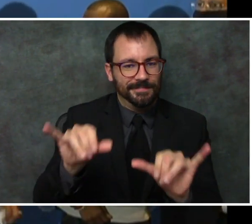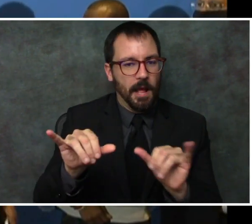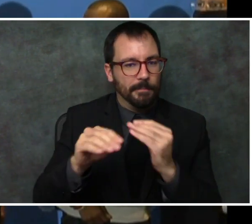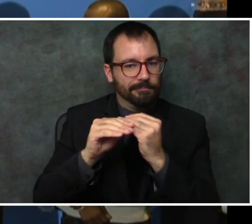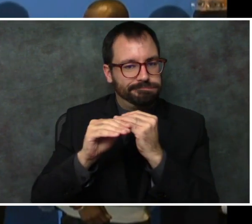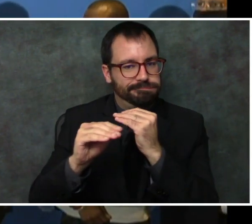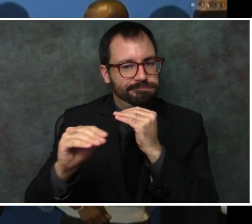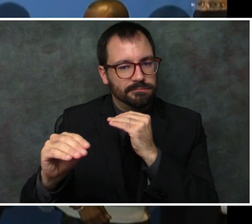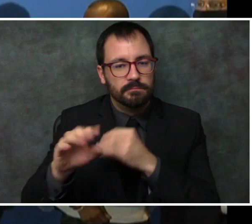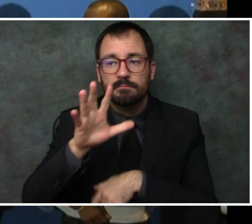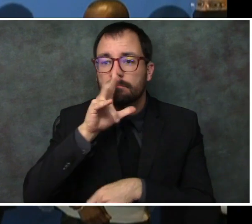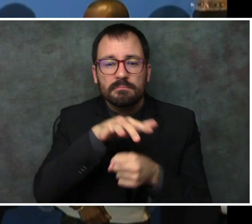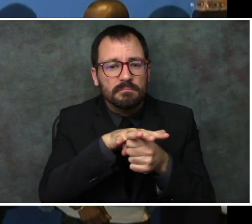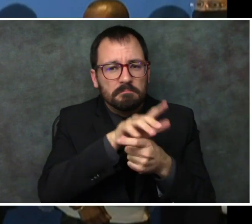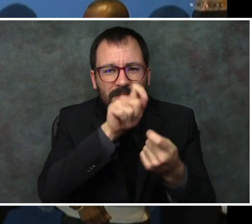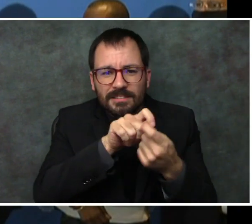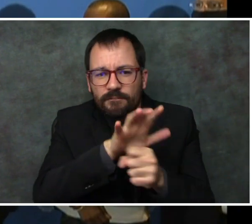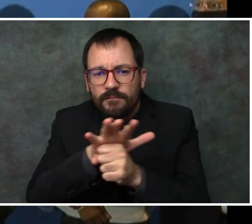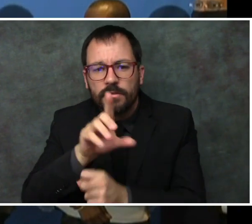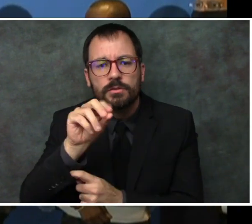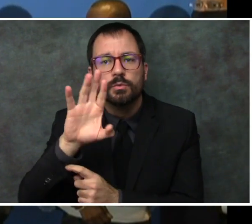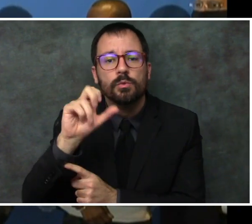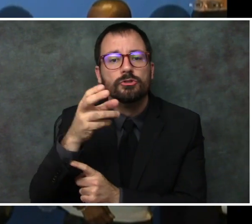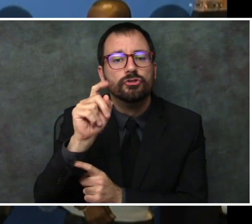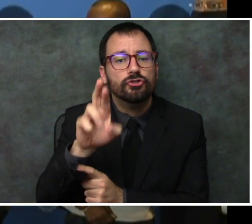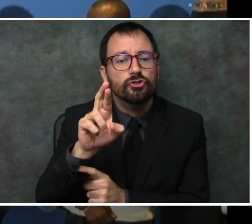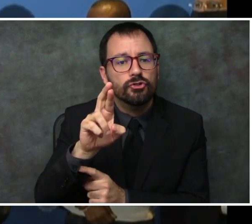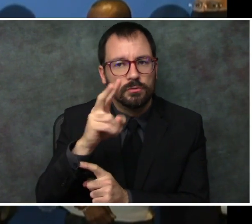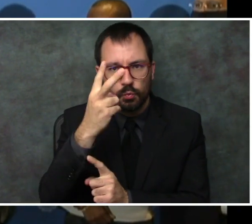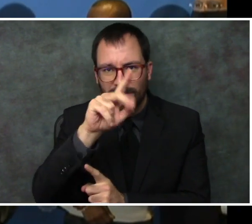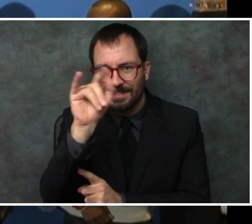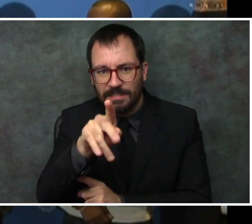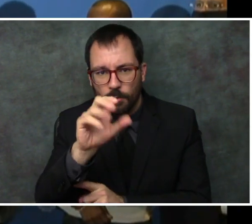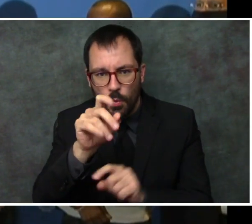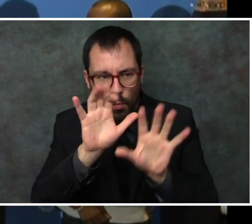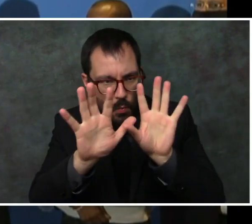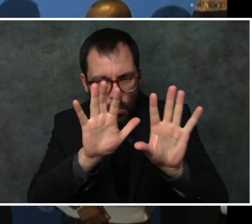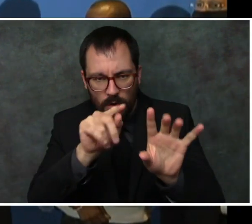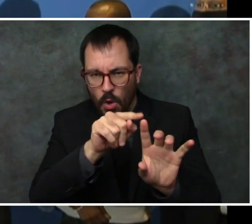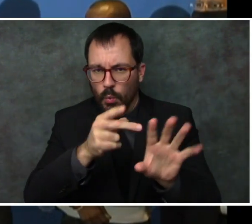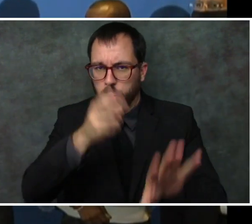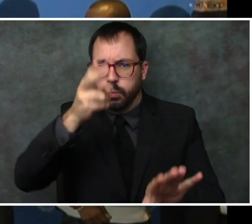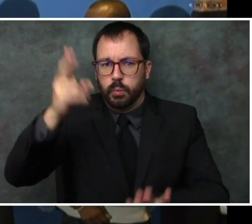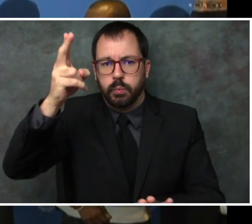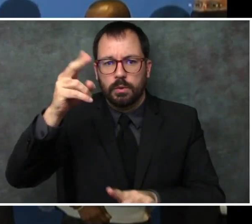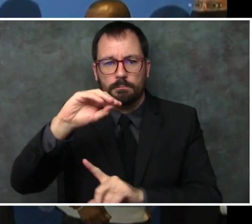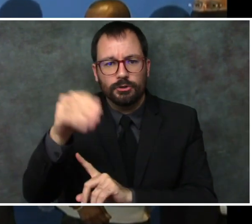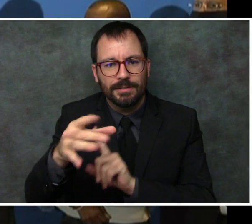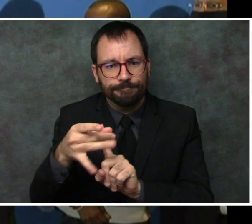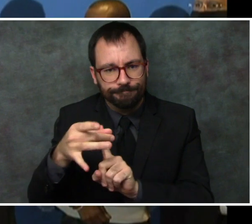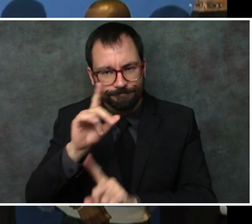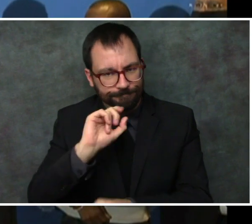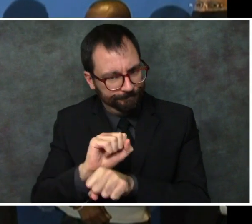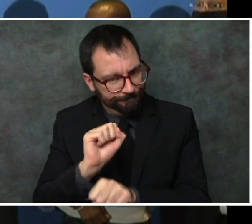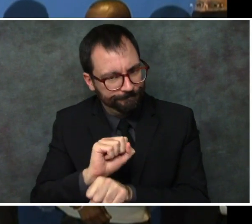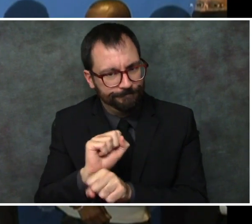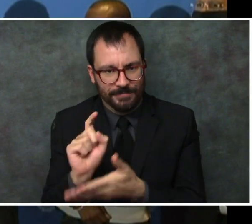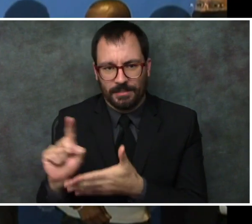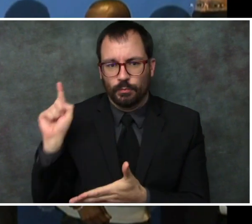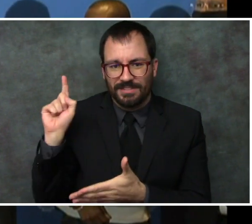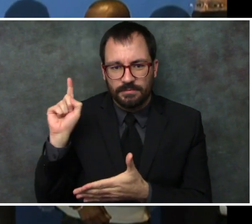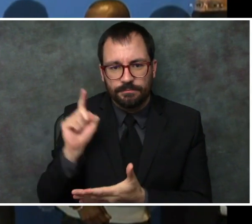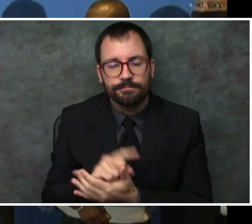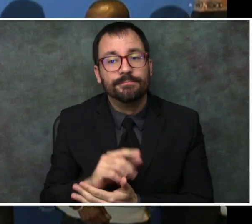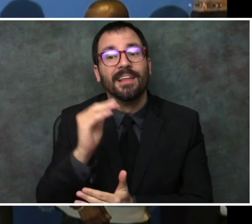of COVID positive testing in the city last week, followed by Hyde Park. Cases in East Boston went down to